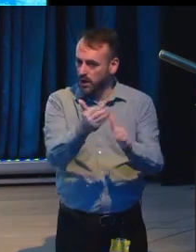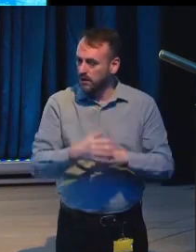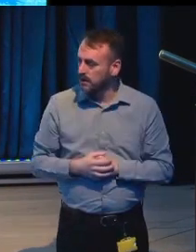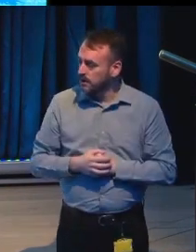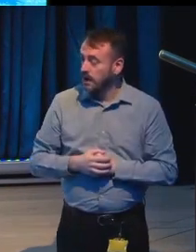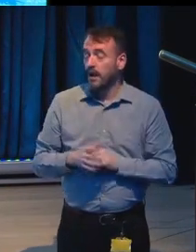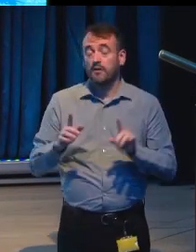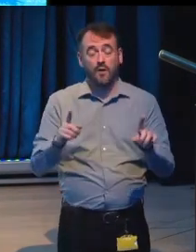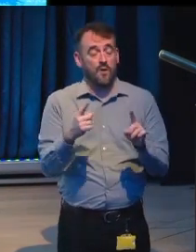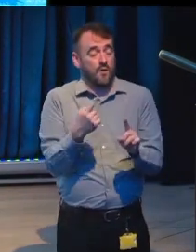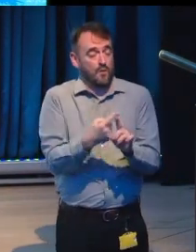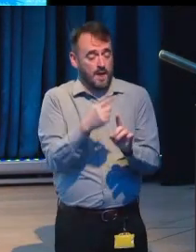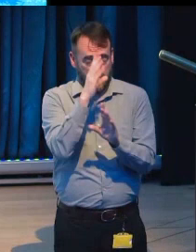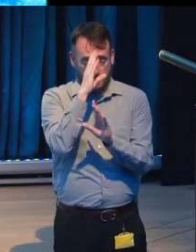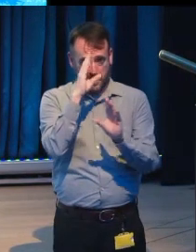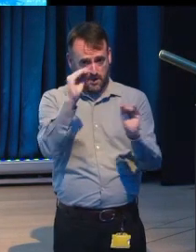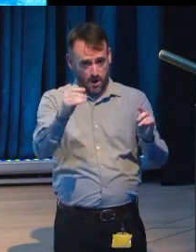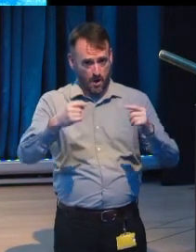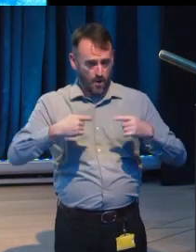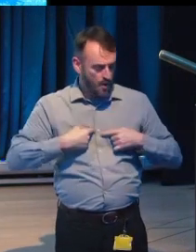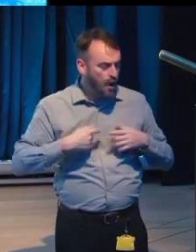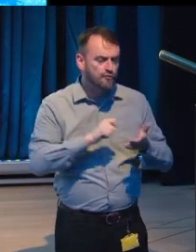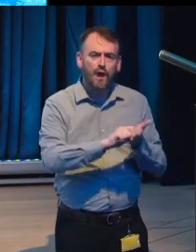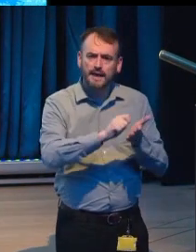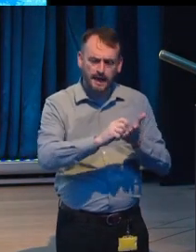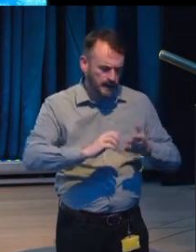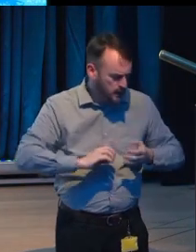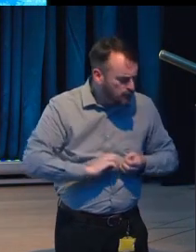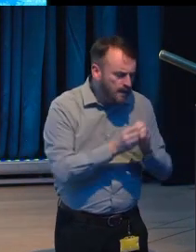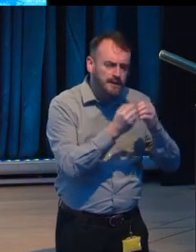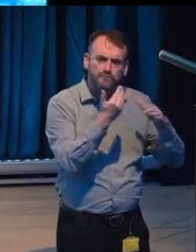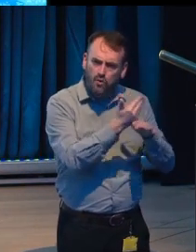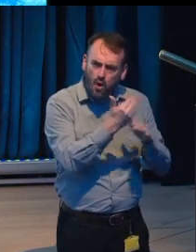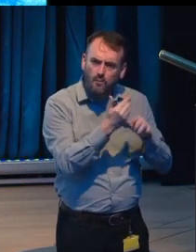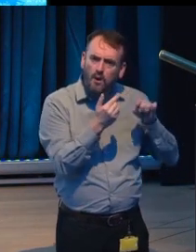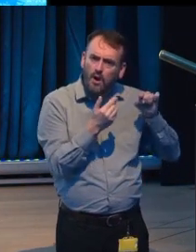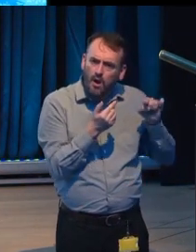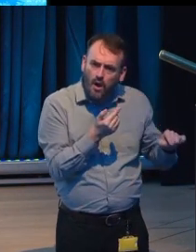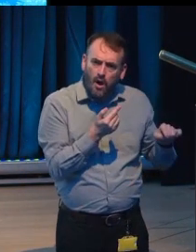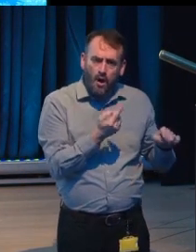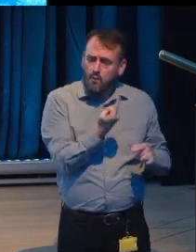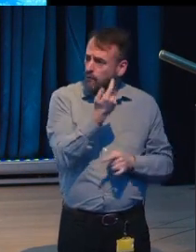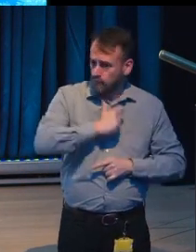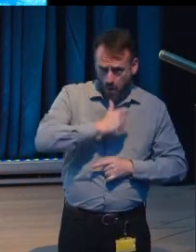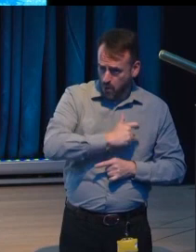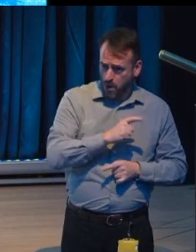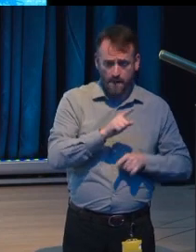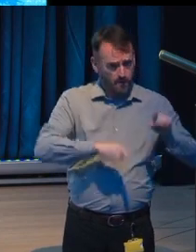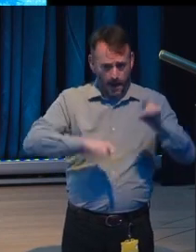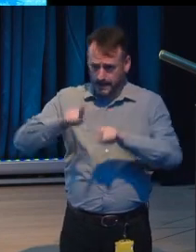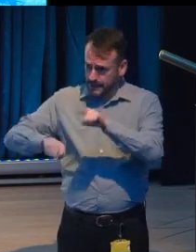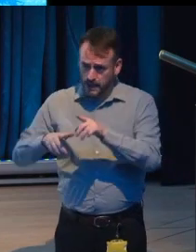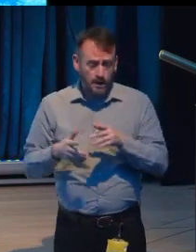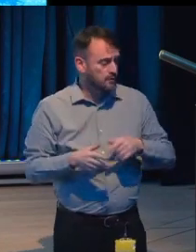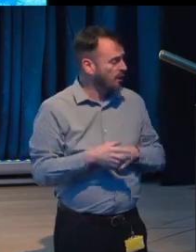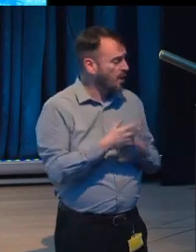begin, obviously writing is such a creative job. There's a lot of different variety within the roles. So no two AAA studios are the same, just as no